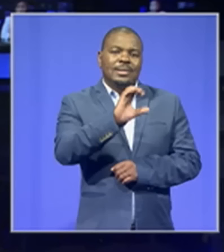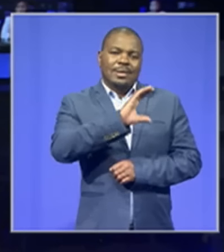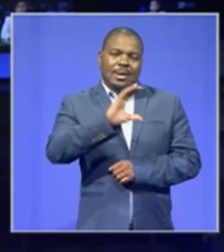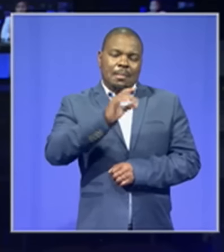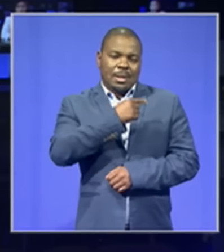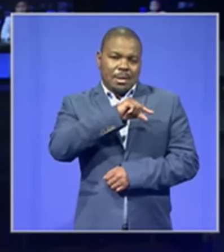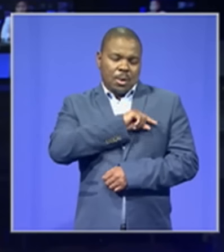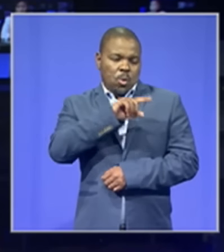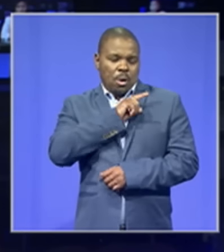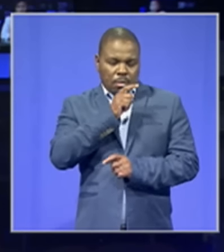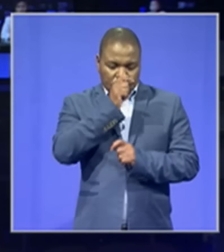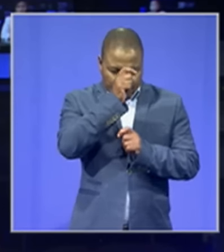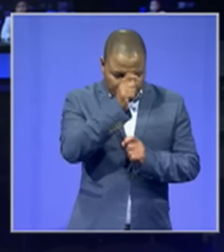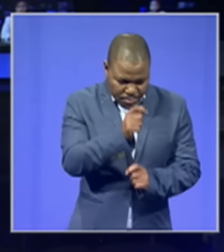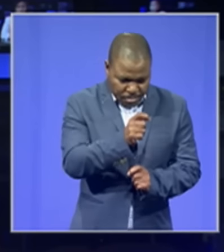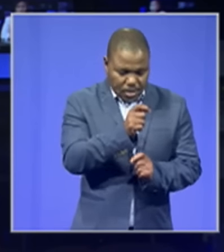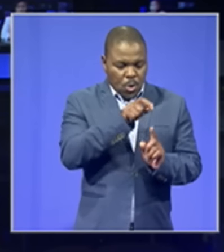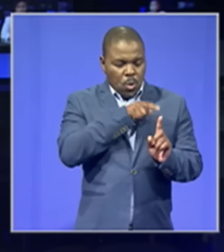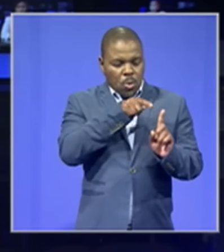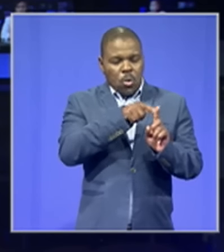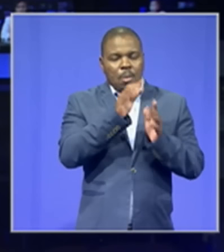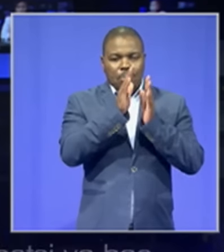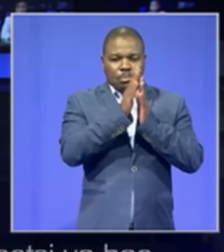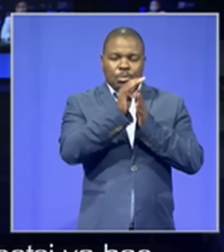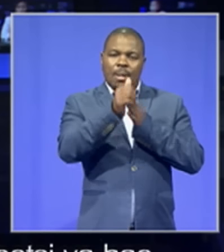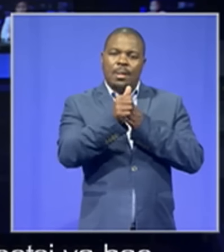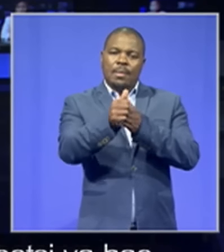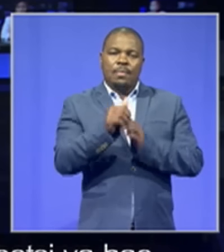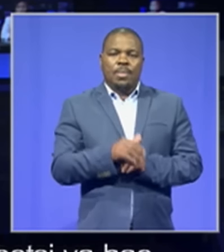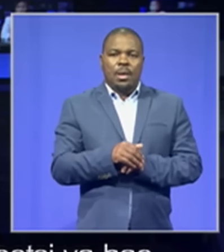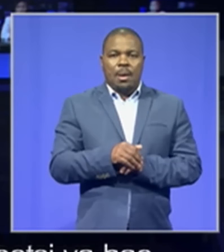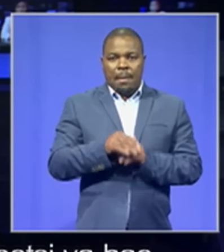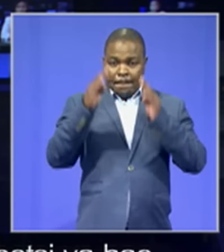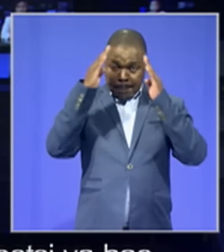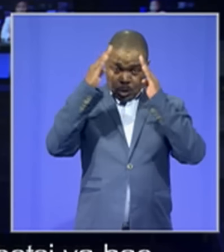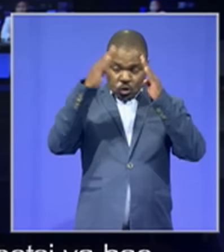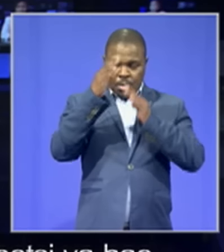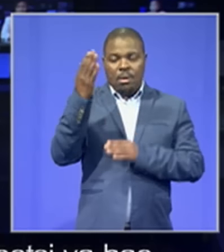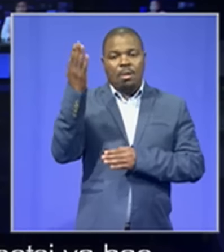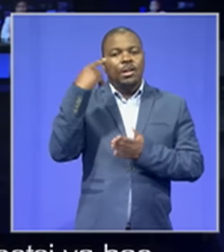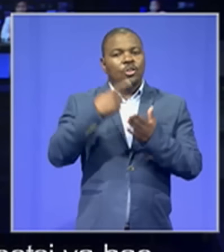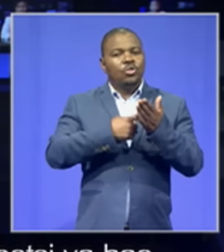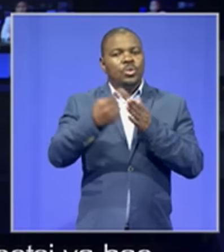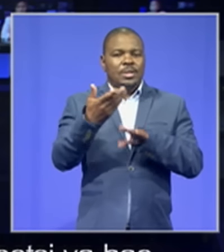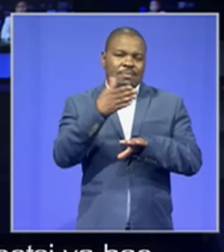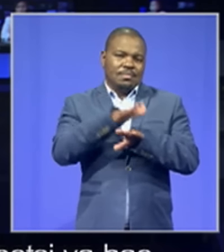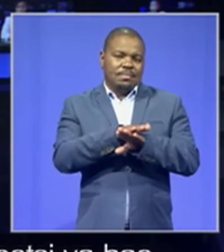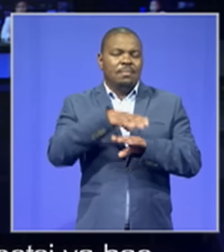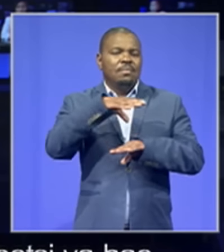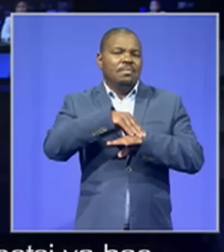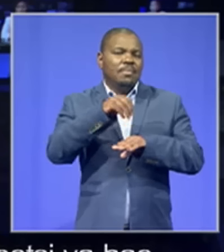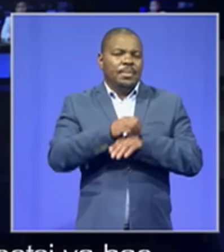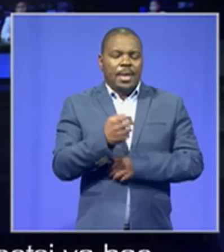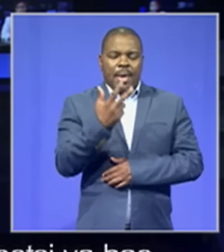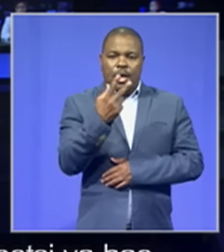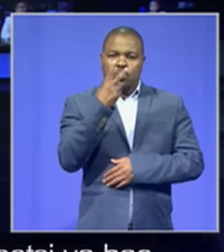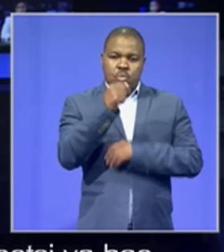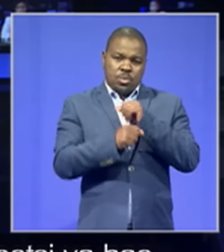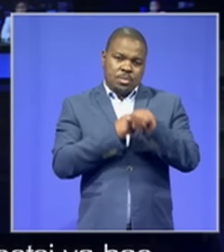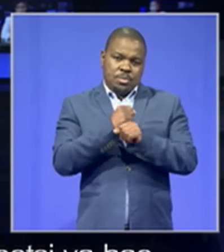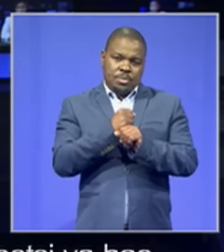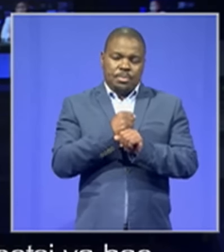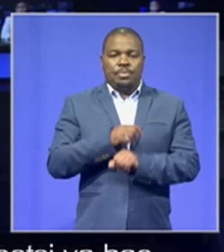tlhompho le tlotla ho moetapele enwa wa tsa bodumedi. Mobishopo Bolana o hlokaetse bekeng e fetileng ana ena le dilemo tse